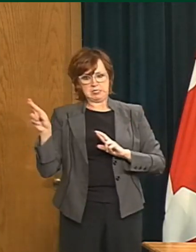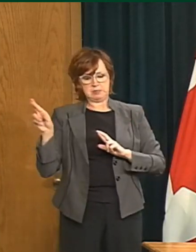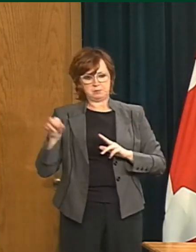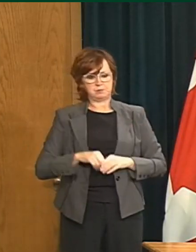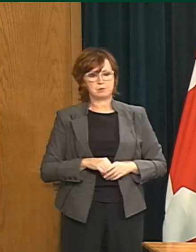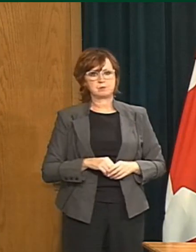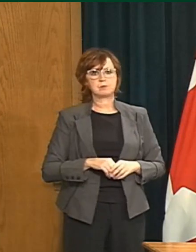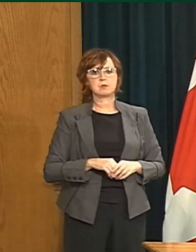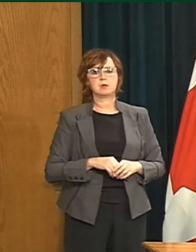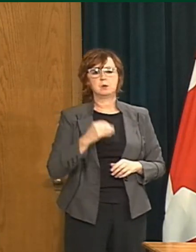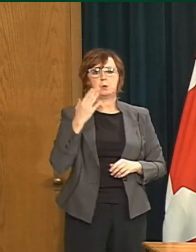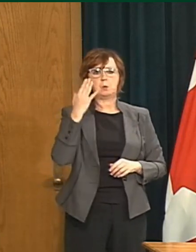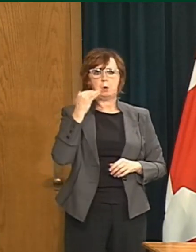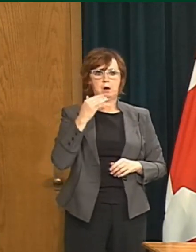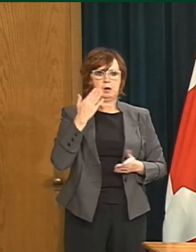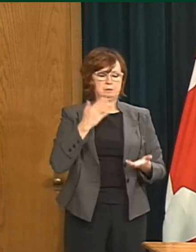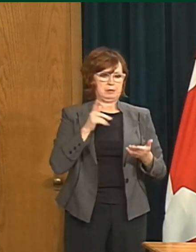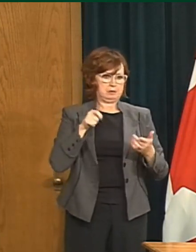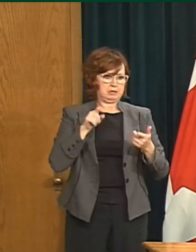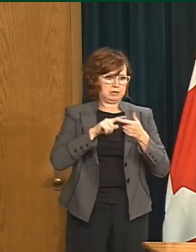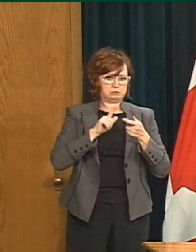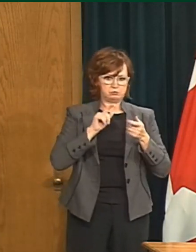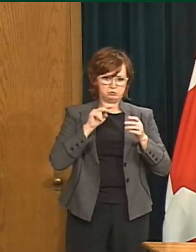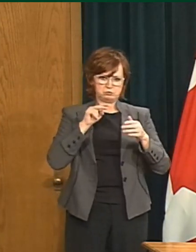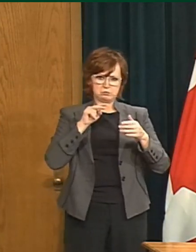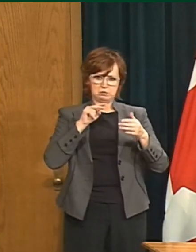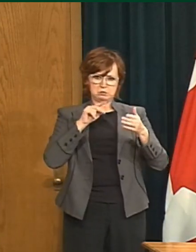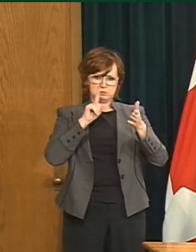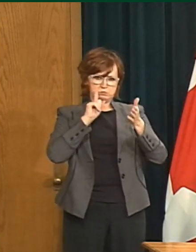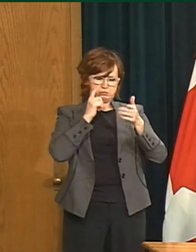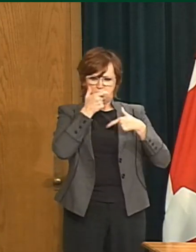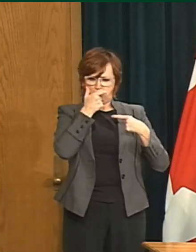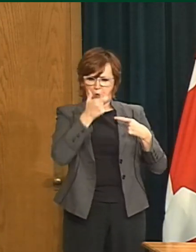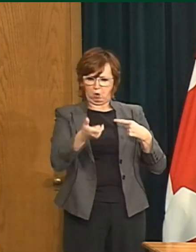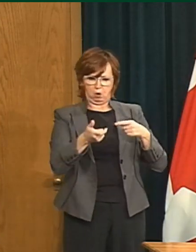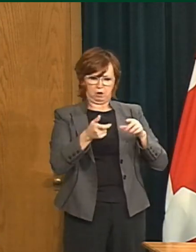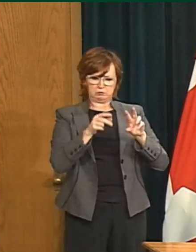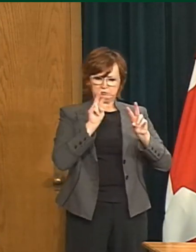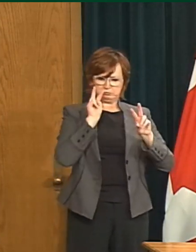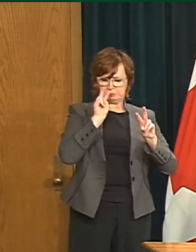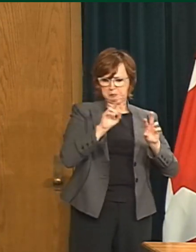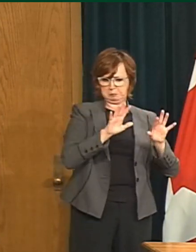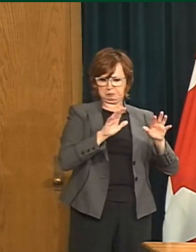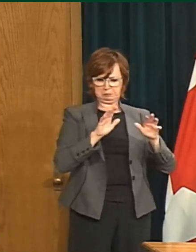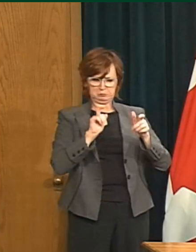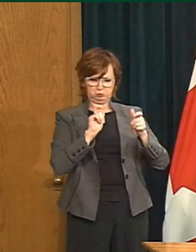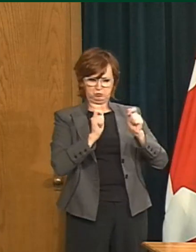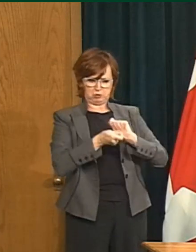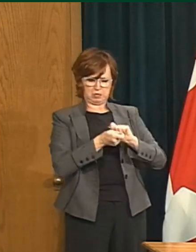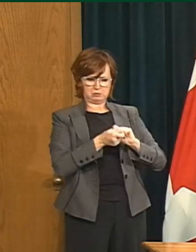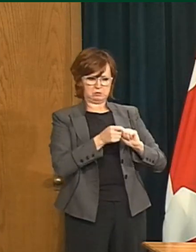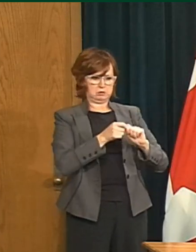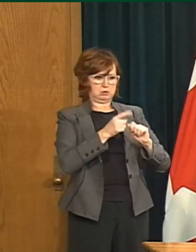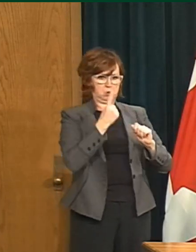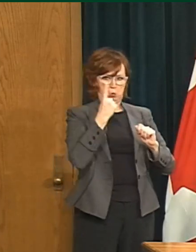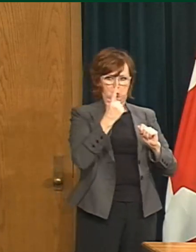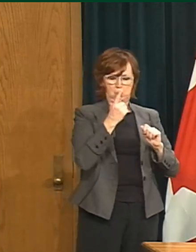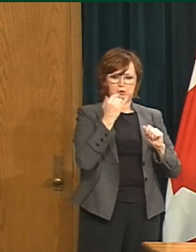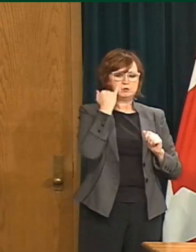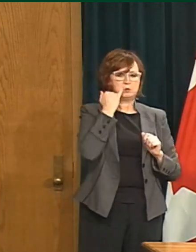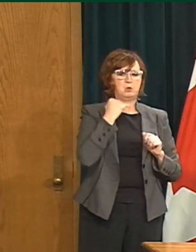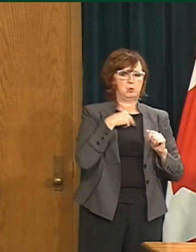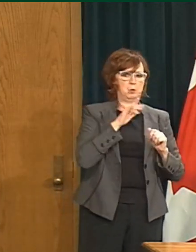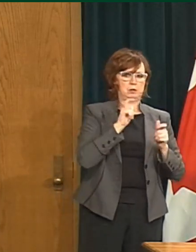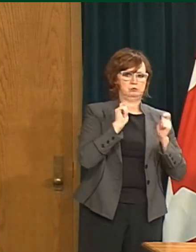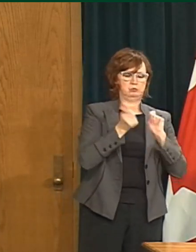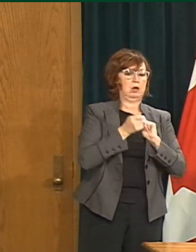to monitor what that infection rate is doing with the removal of restrictions. It would be you remove a restriction and you watch and identify